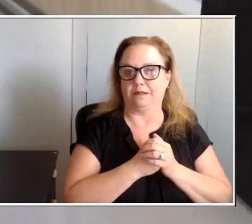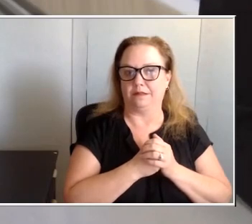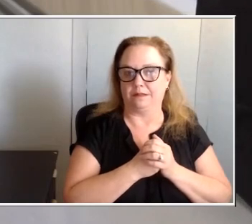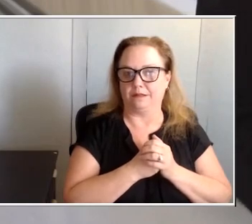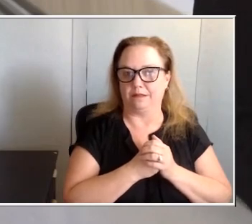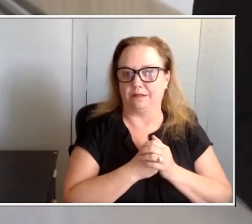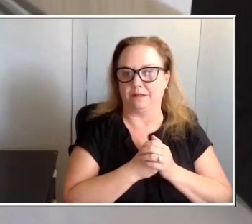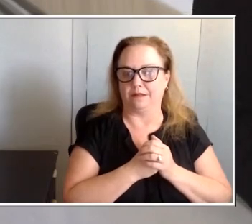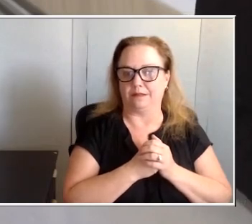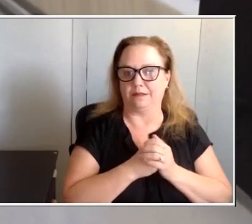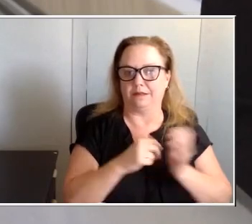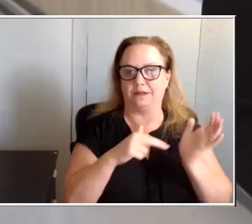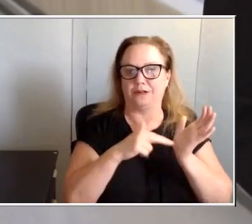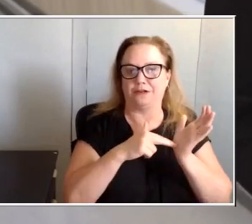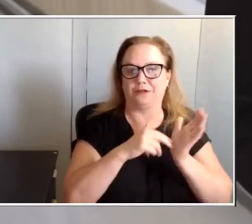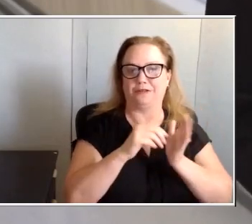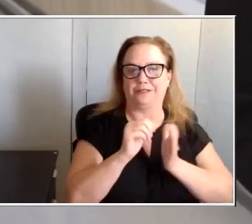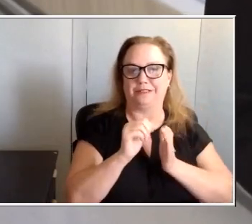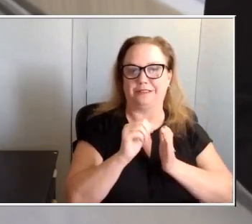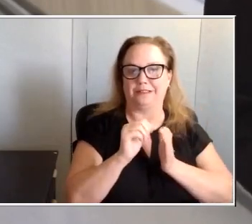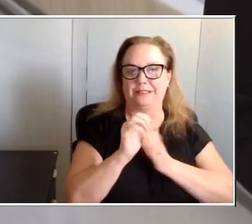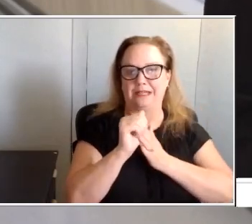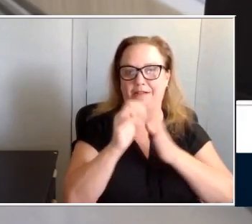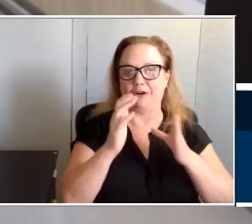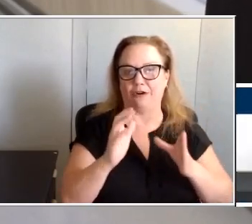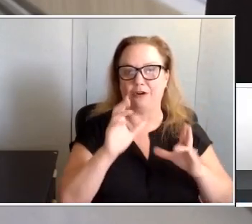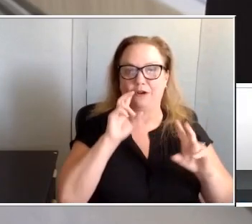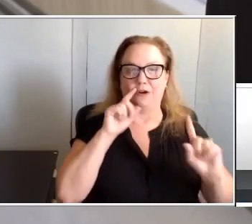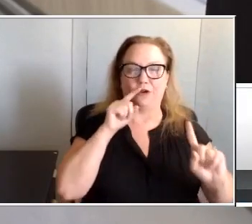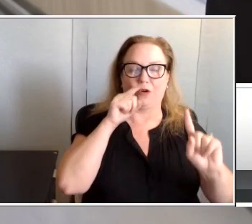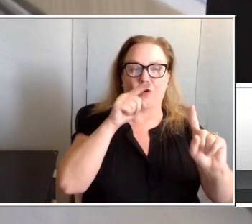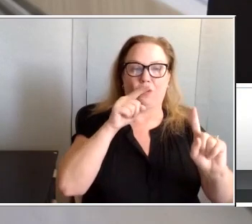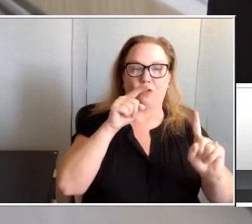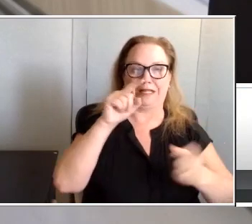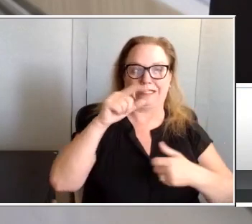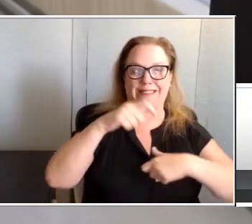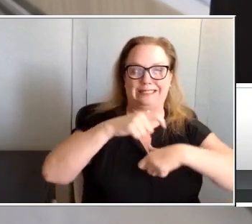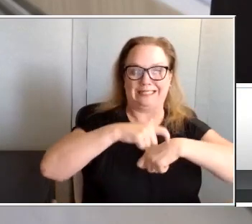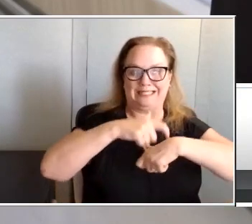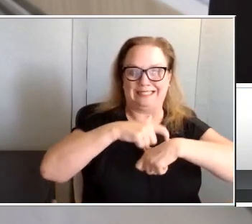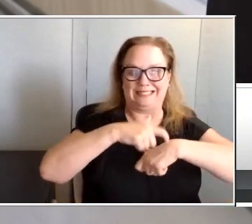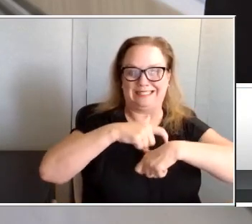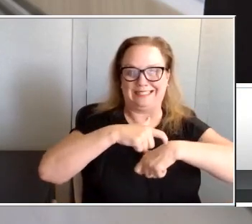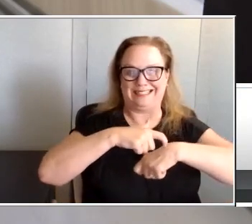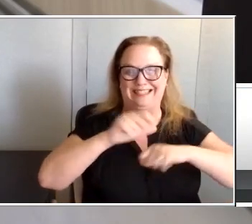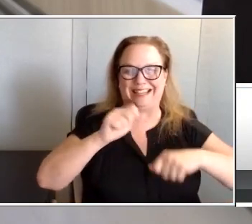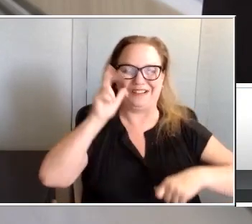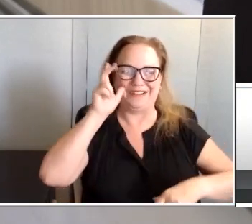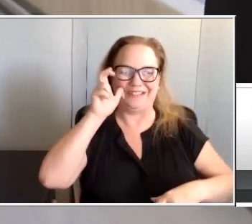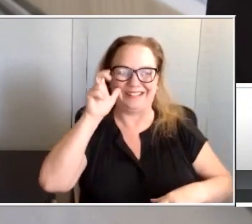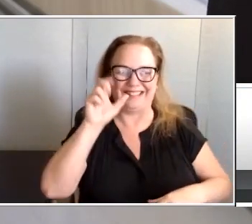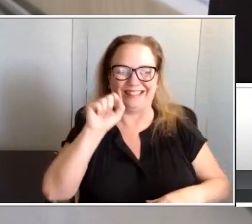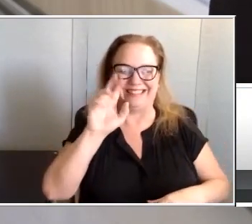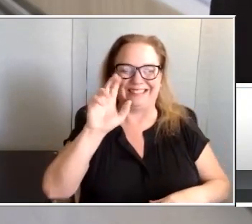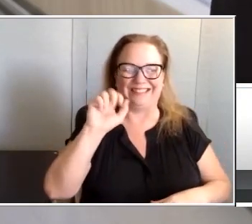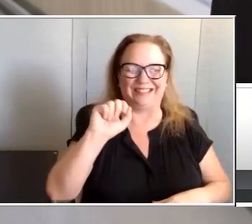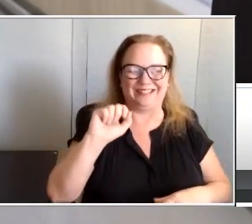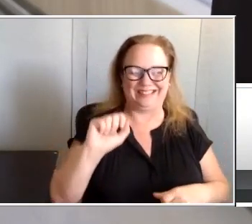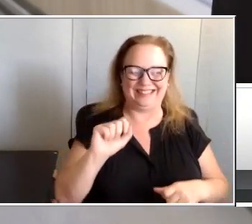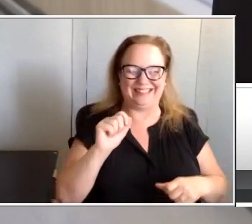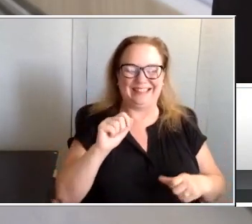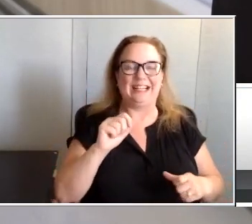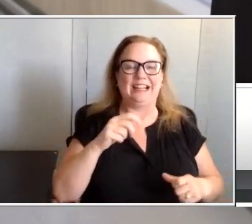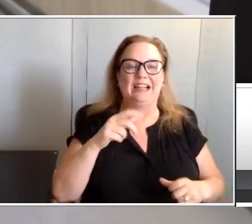Yeah, as a nurse navigator, our biggest goal is to decrease timeliness. Oh, can you hear me? As a nurse navigator, our biggest goal is